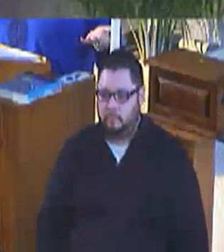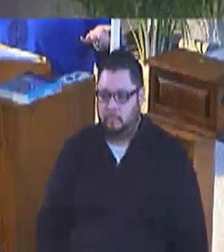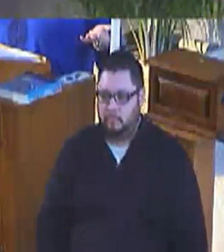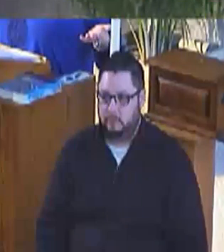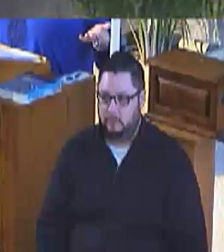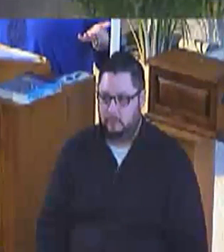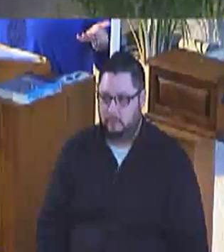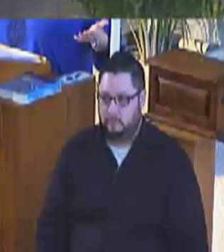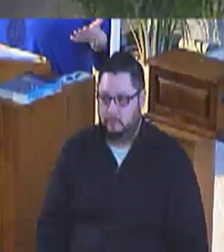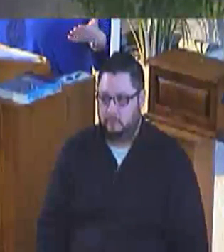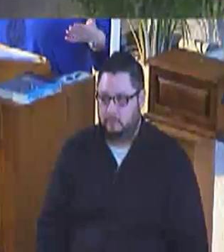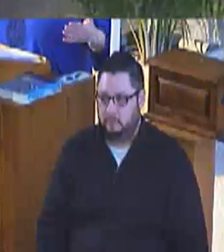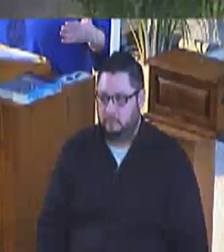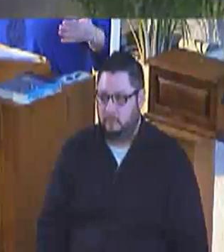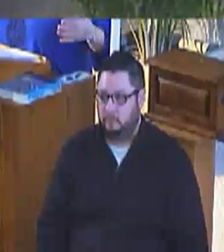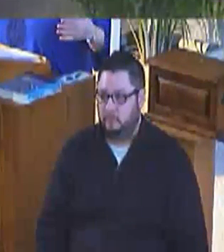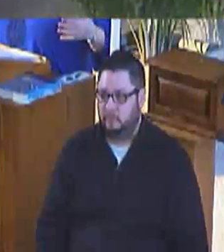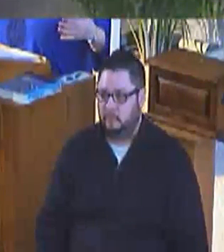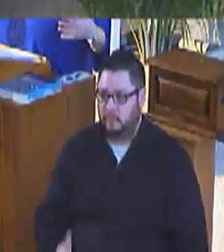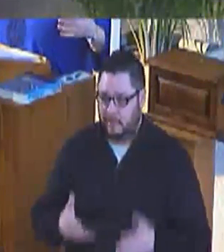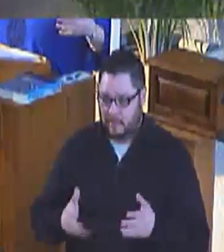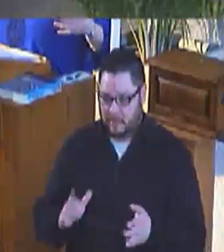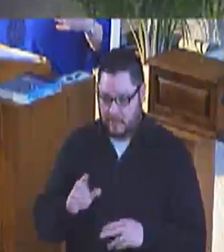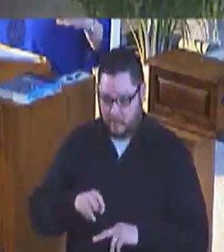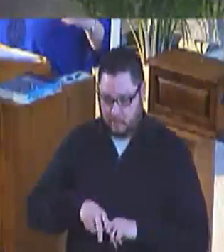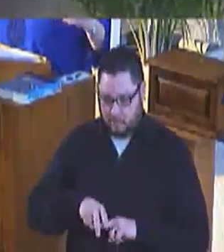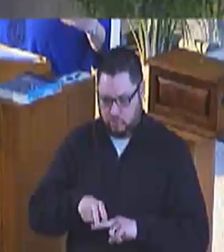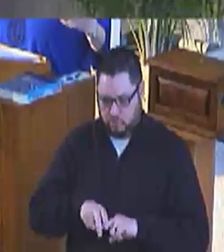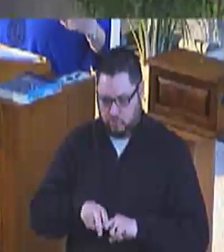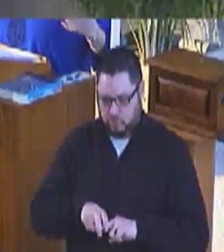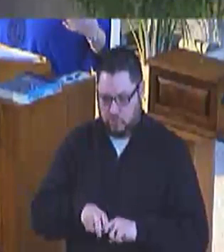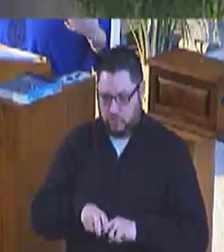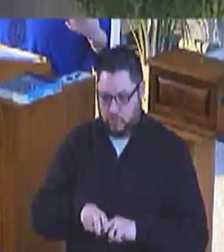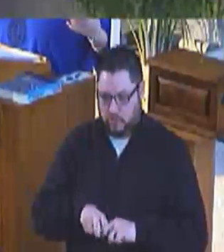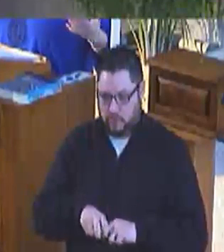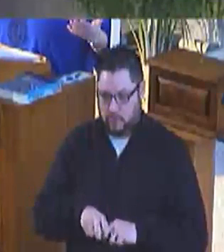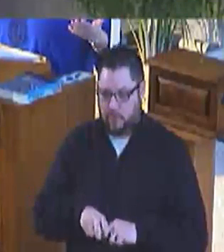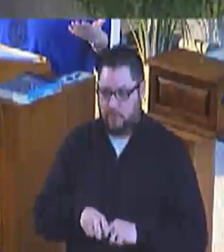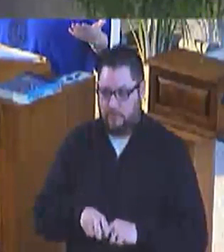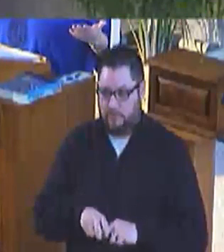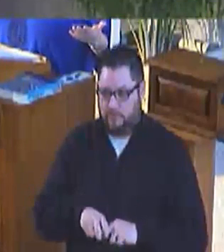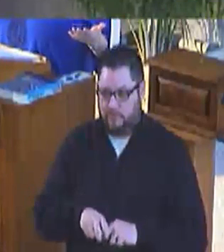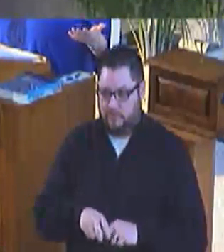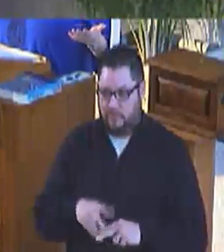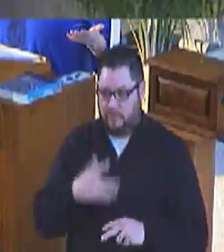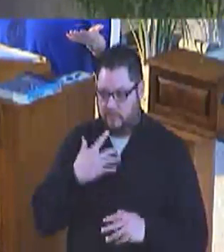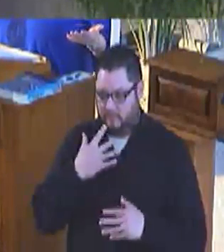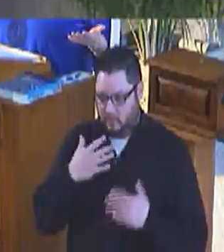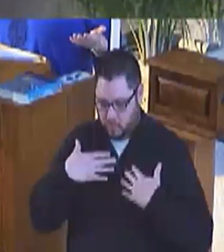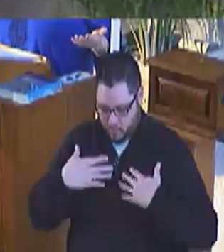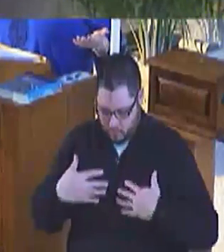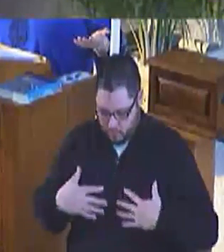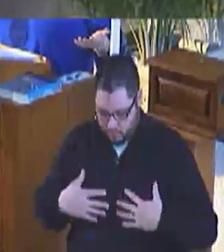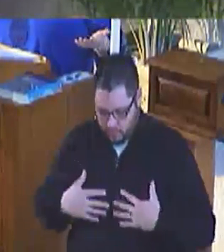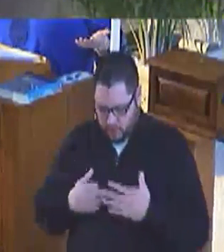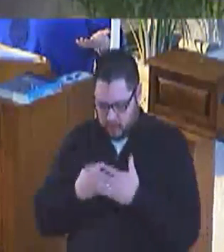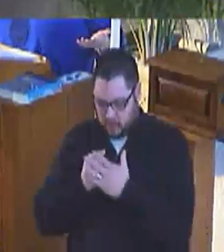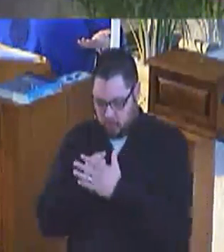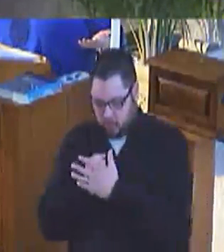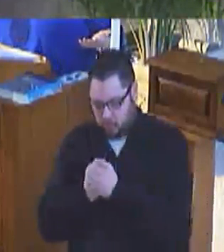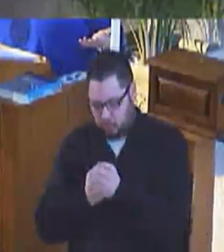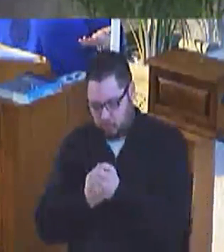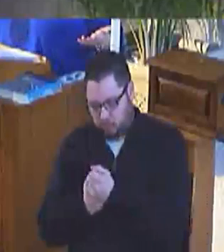Allow the chair that you are sitting in to fully support your body.